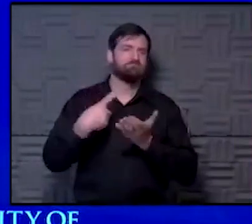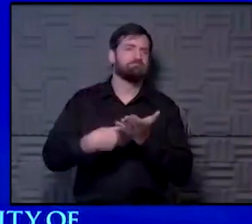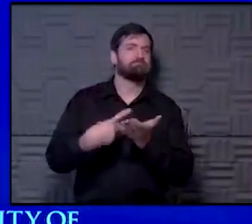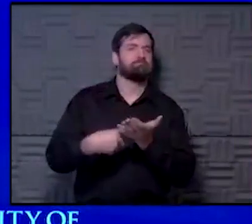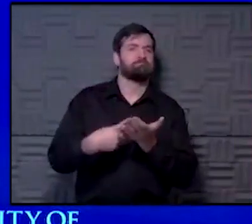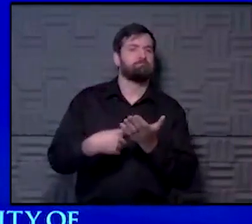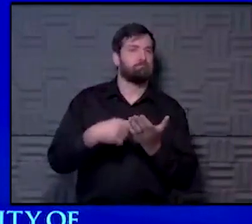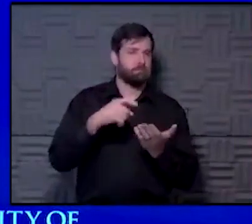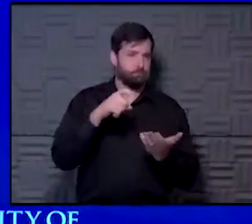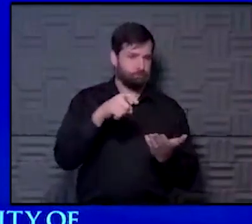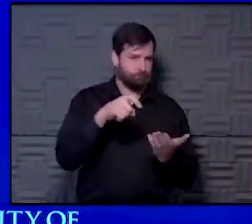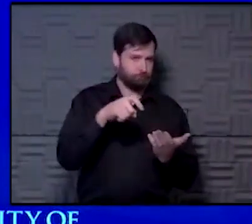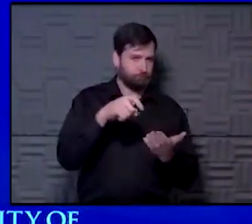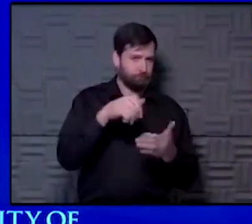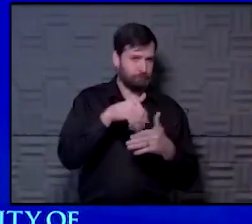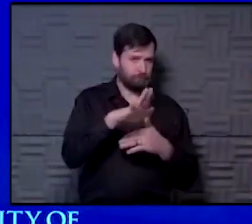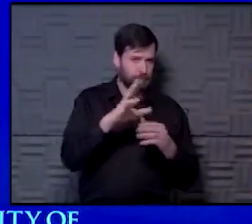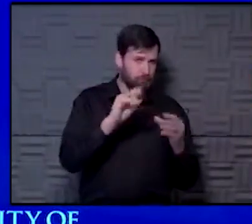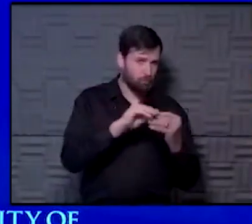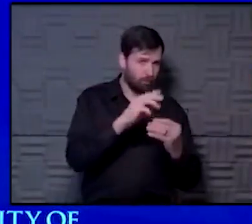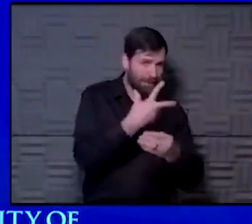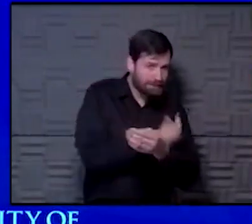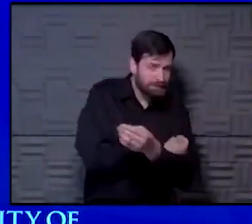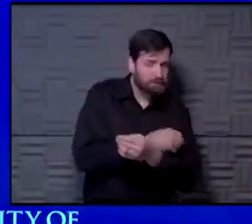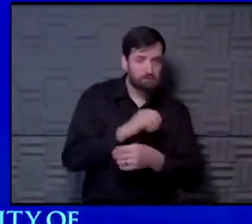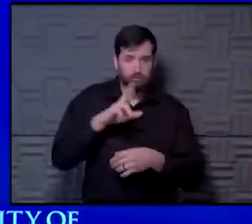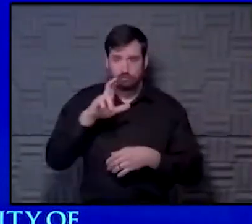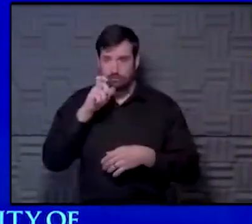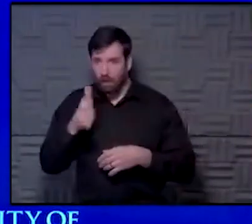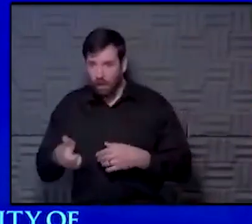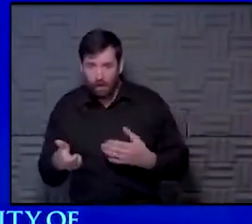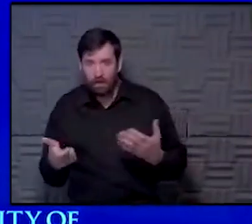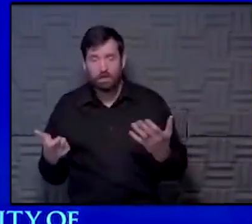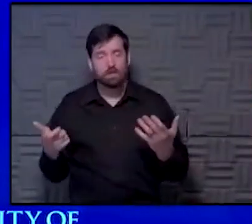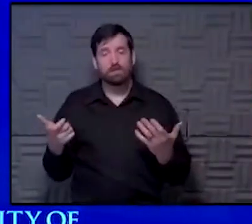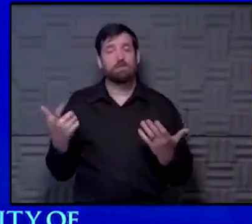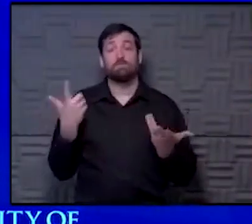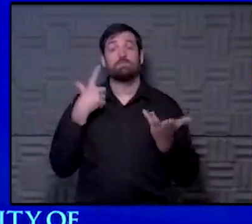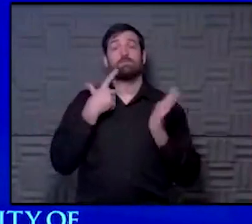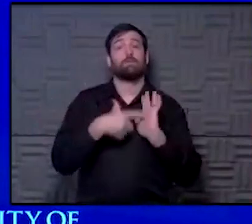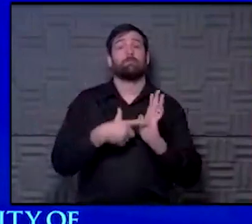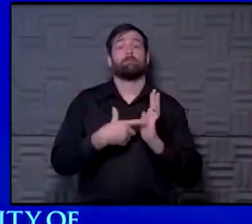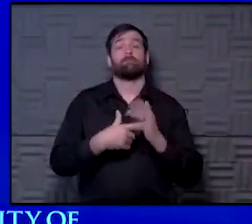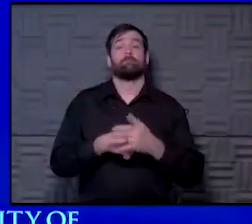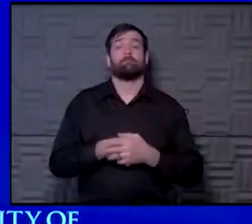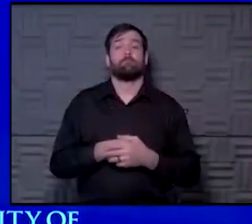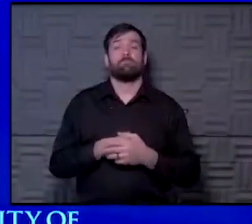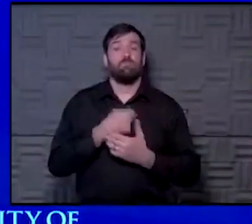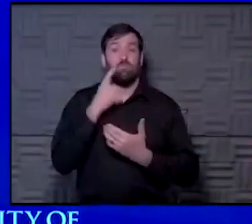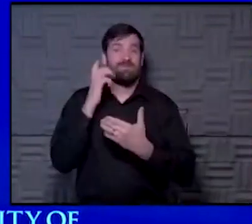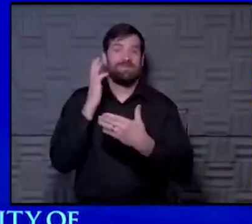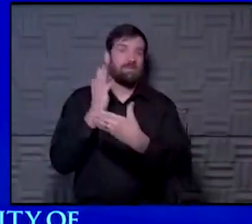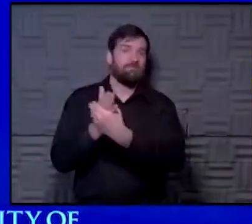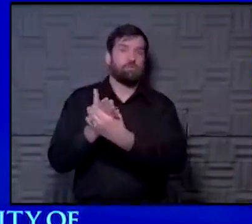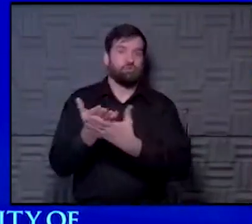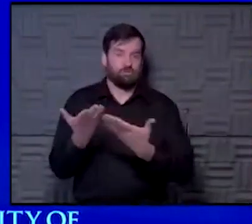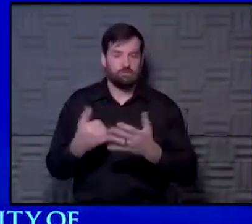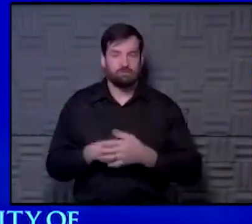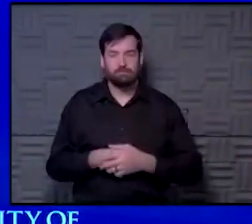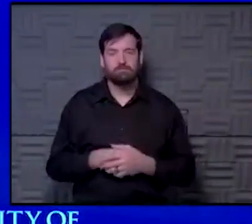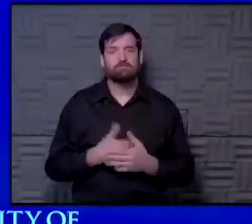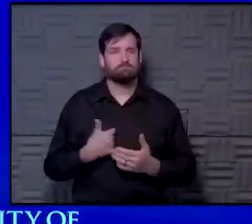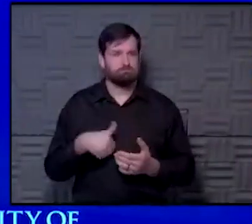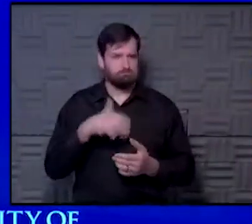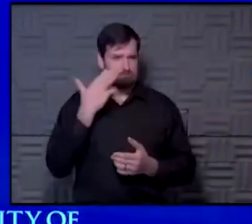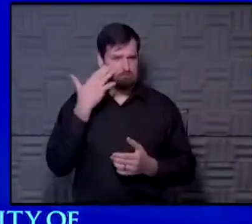we should or should not send more vaccine to Michigan, for example, as an intervention. And what we know